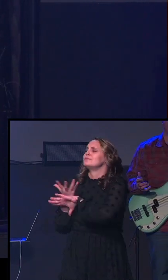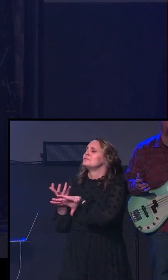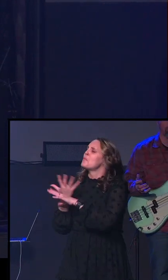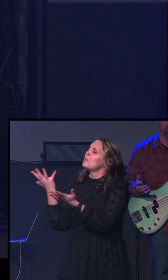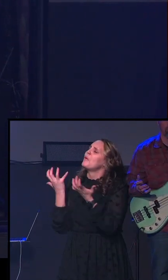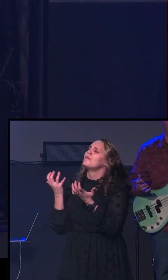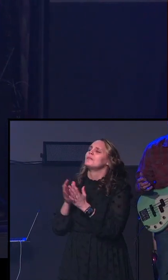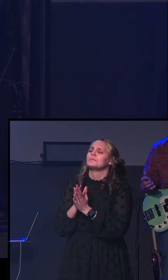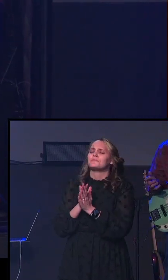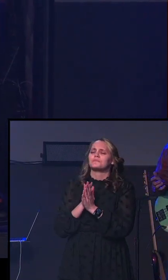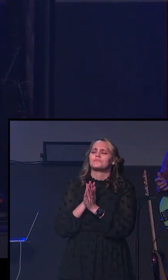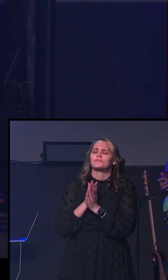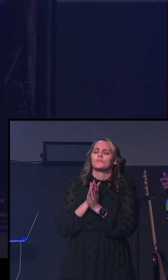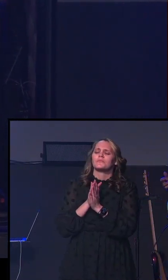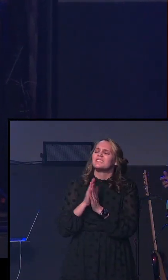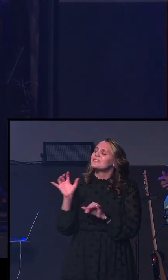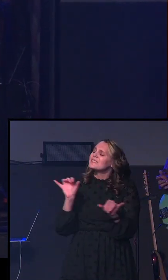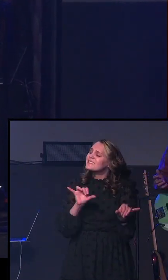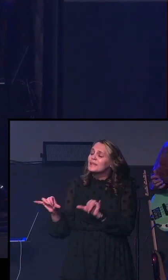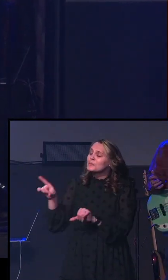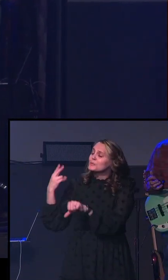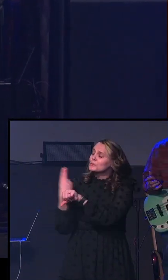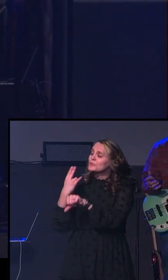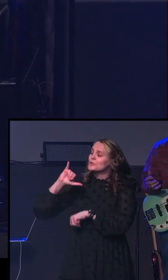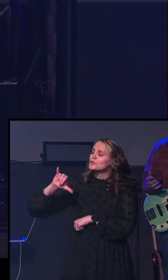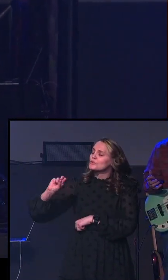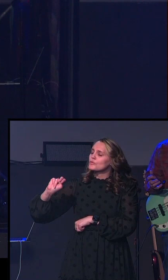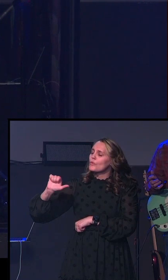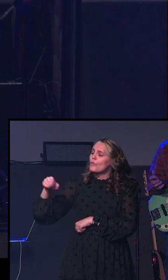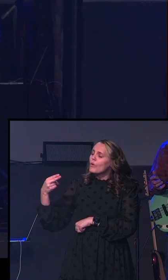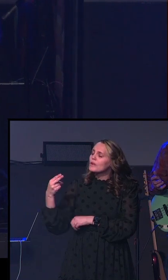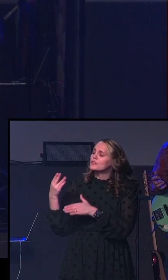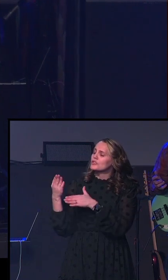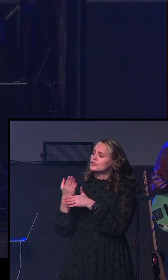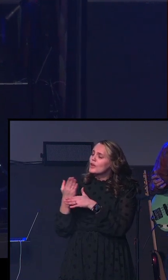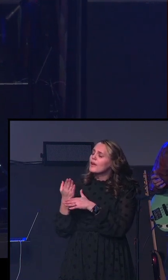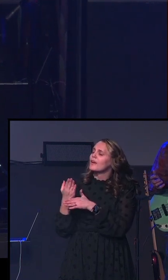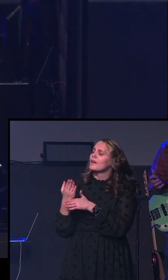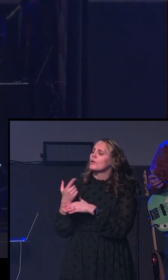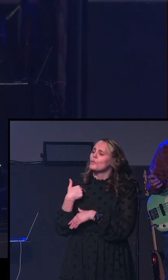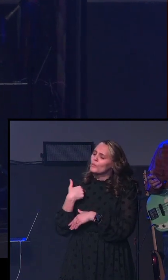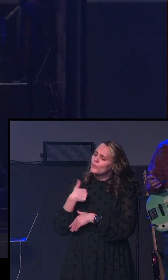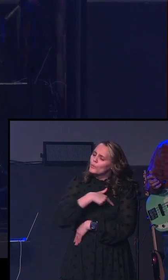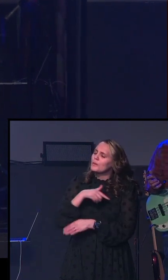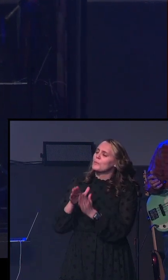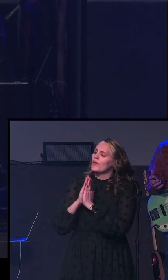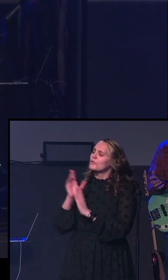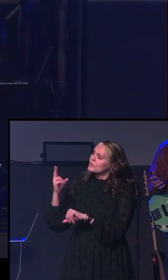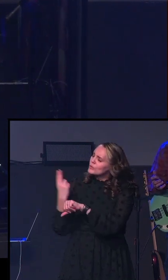Pray, Lord, like as you used Jonah to share the truth to Nineveh, Lord, I pray that you will use